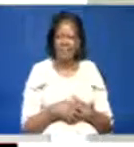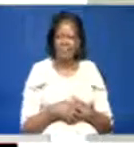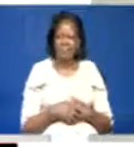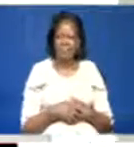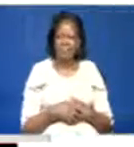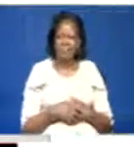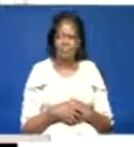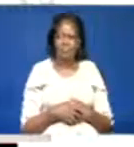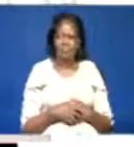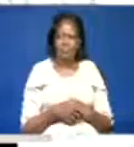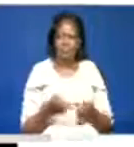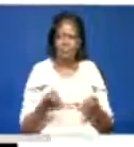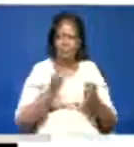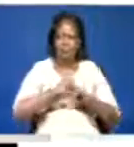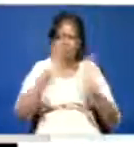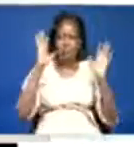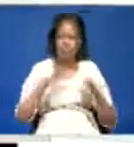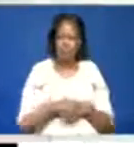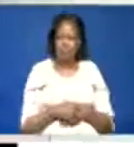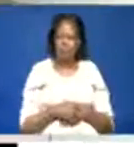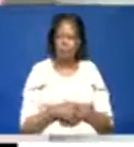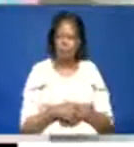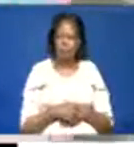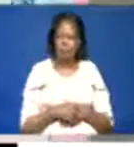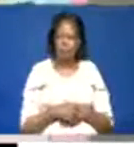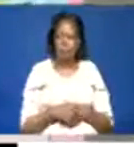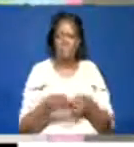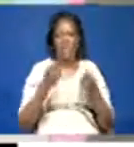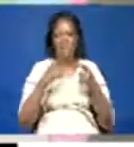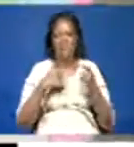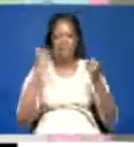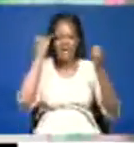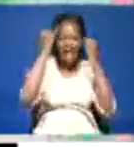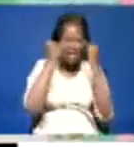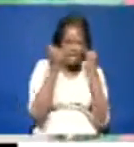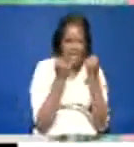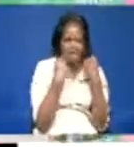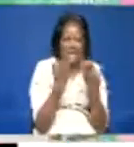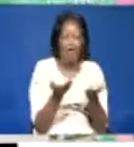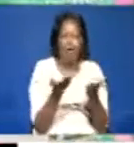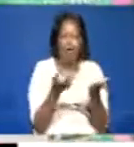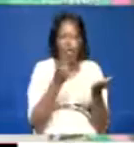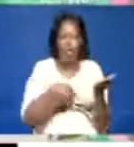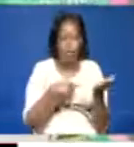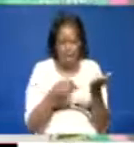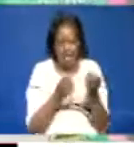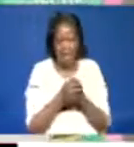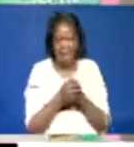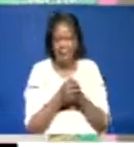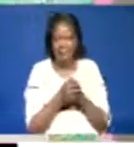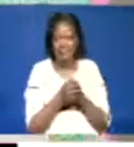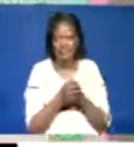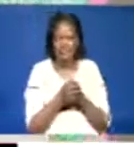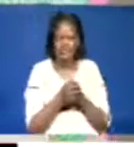Hello, are you there? Yes. So let's be creative in the way we are handling our schools,